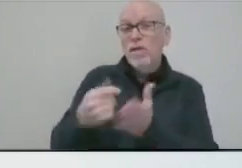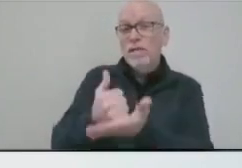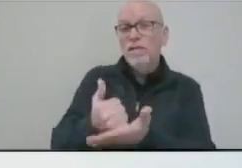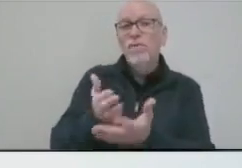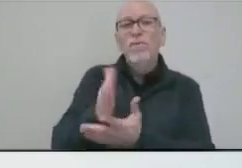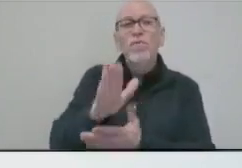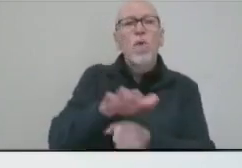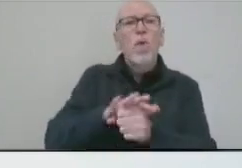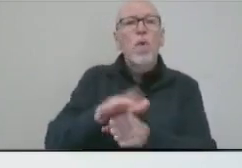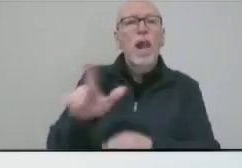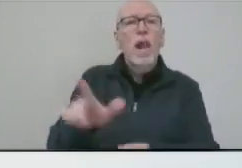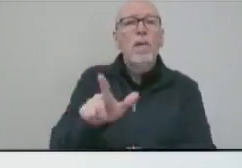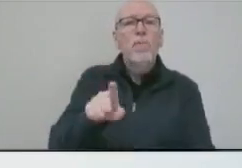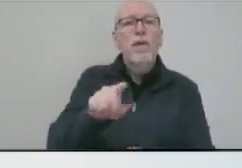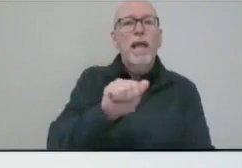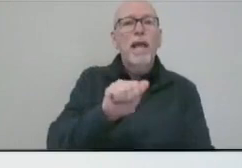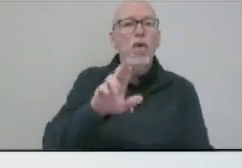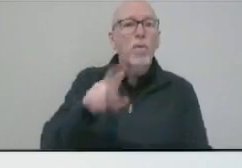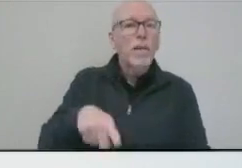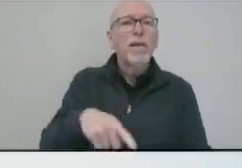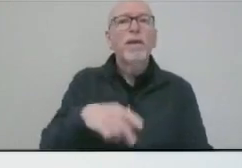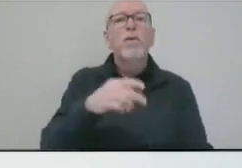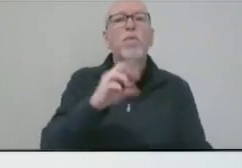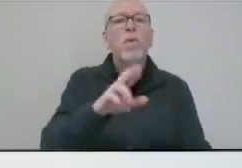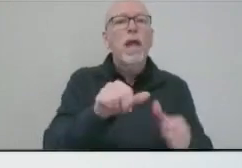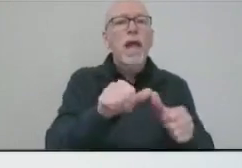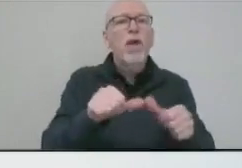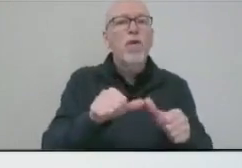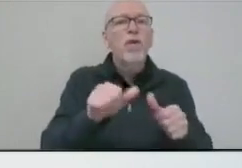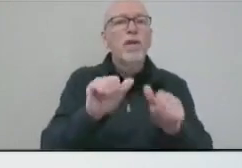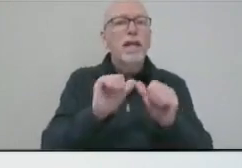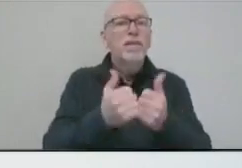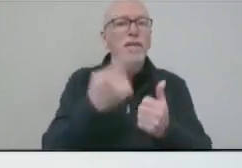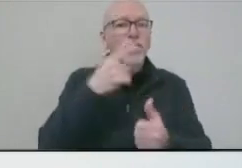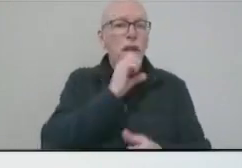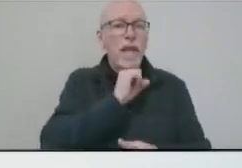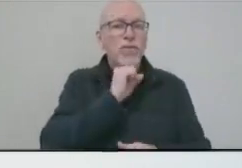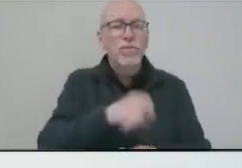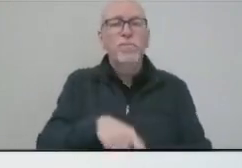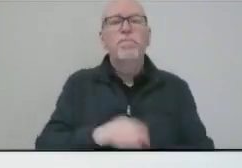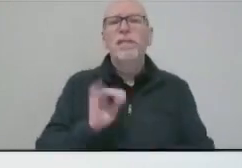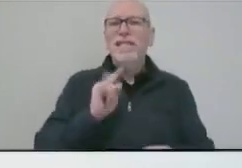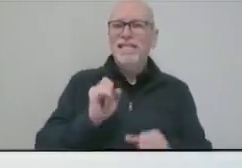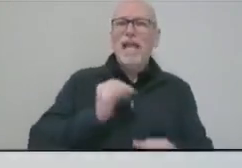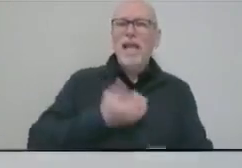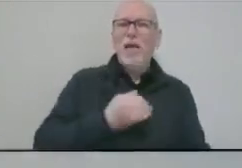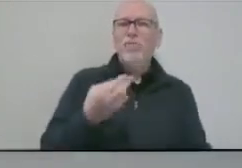local library, AARP, and Area Agencies on Aging. It's Our Shot, Hoosiers.